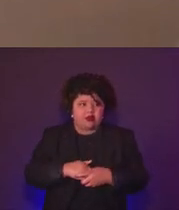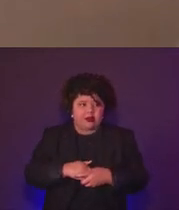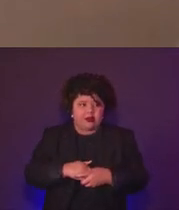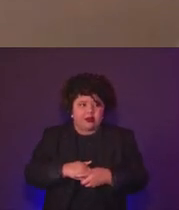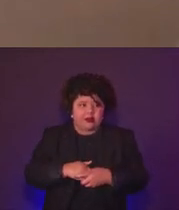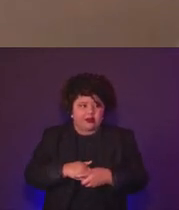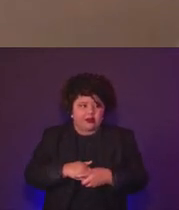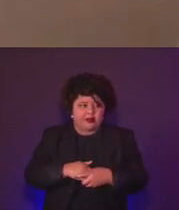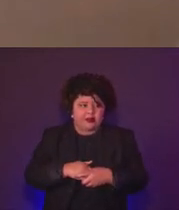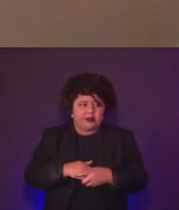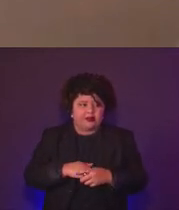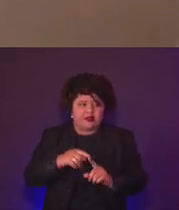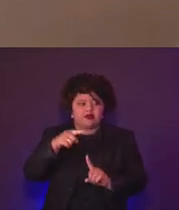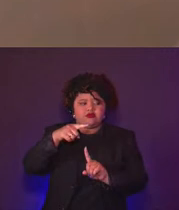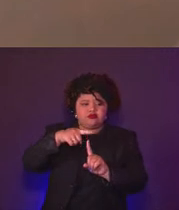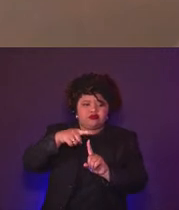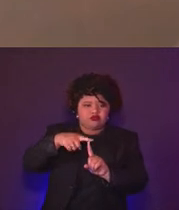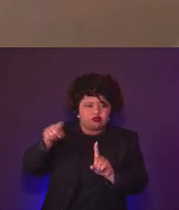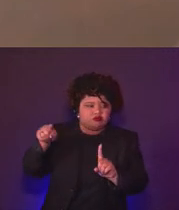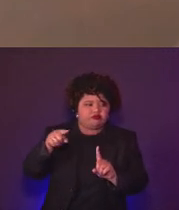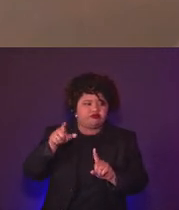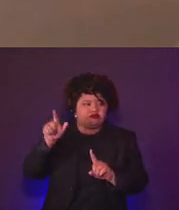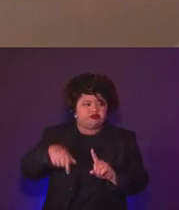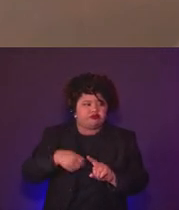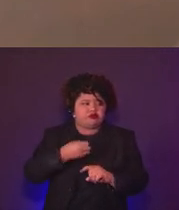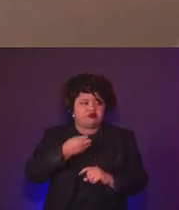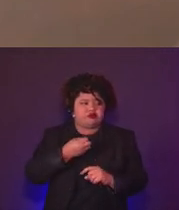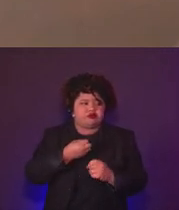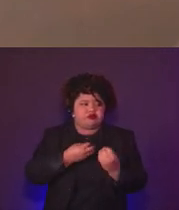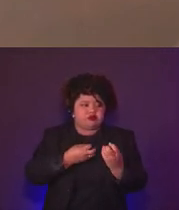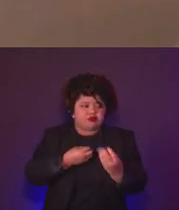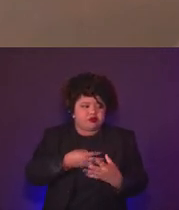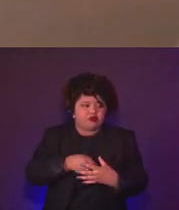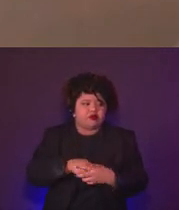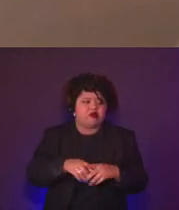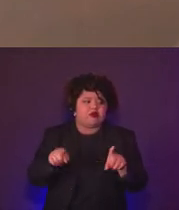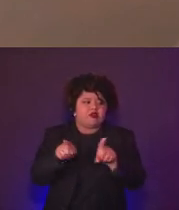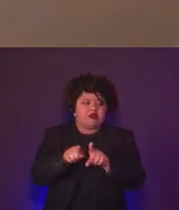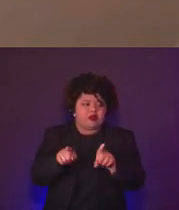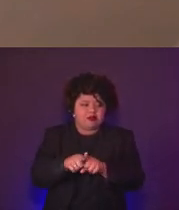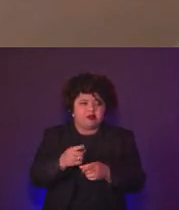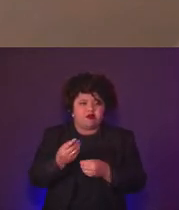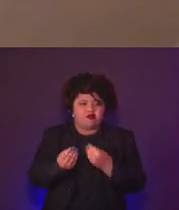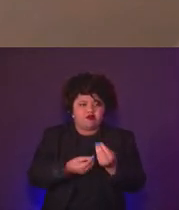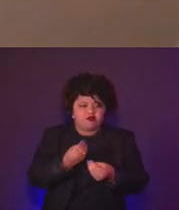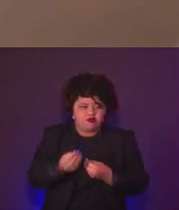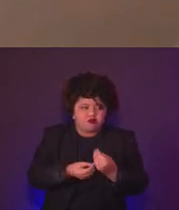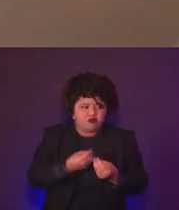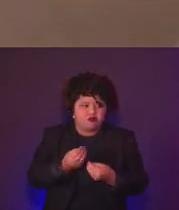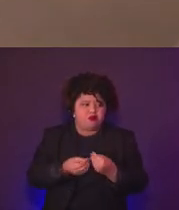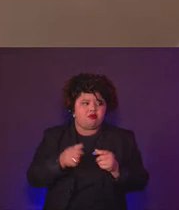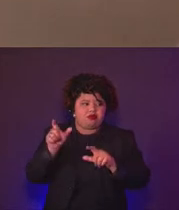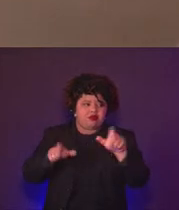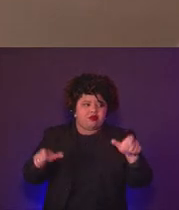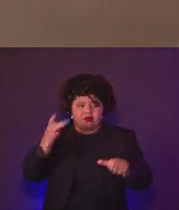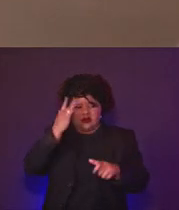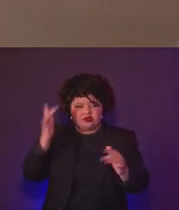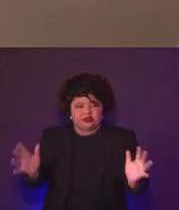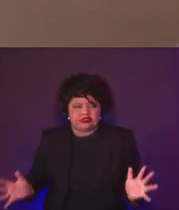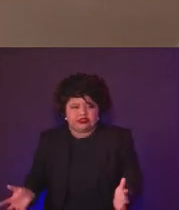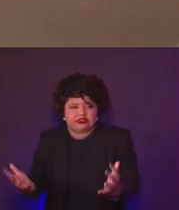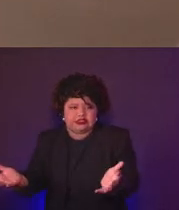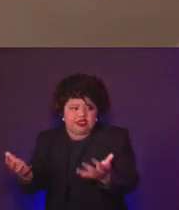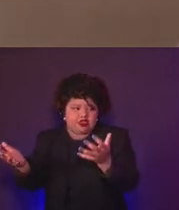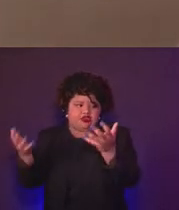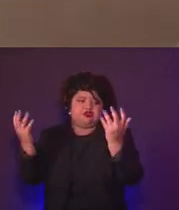kind and giving of his time, at the same time being sharp-witted and not afraid to engage in the weeds with folks about like what works and what